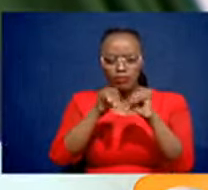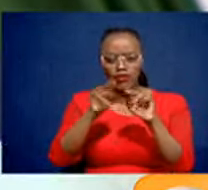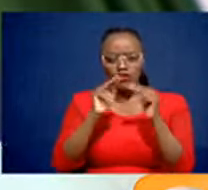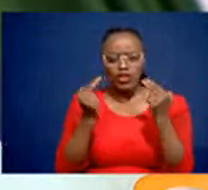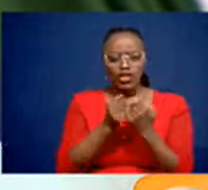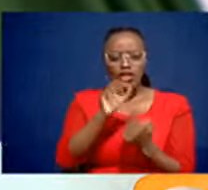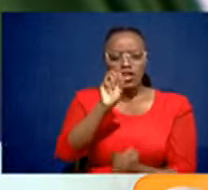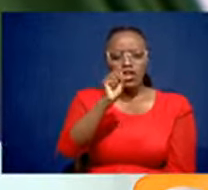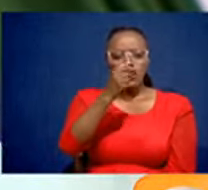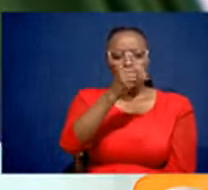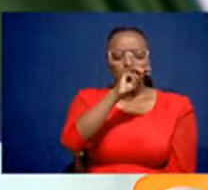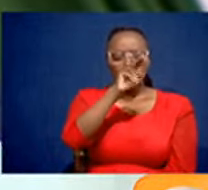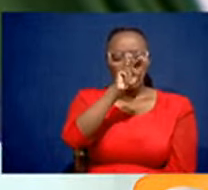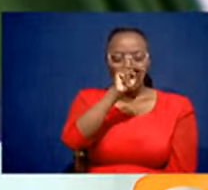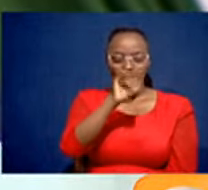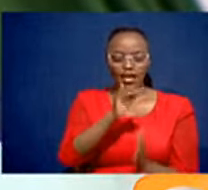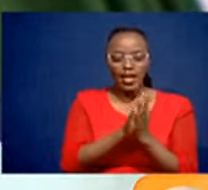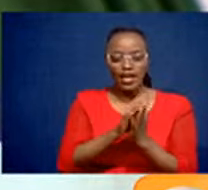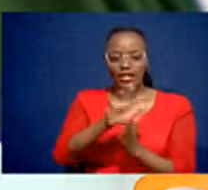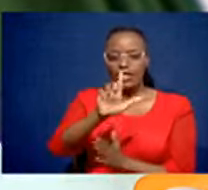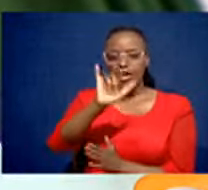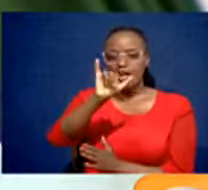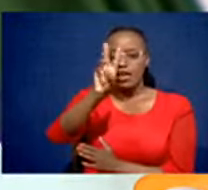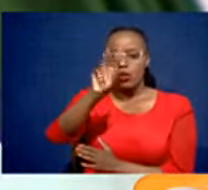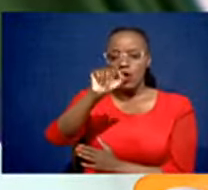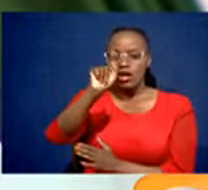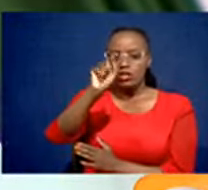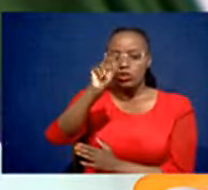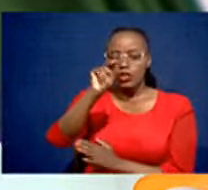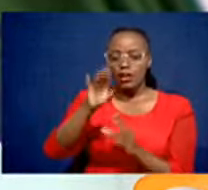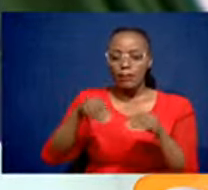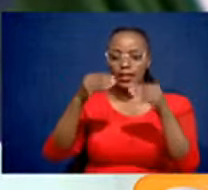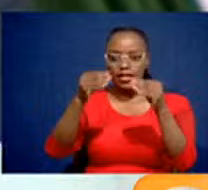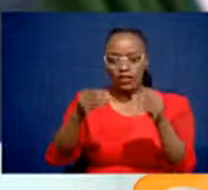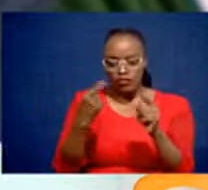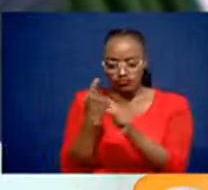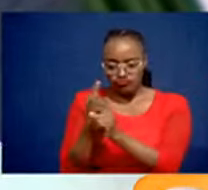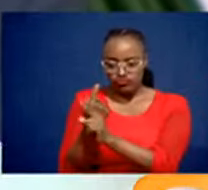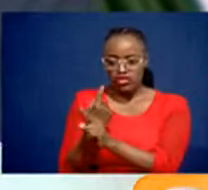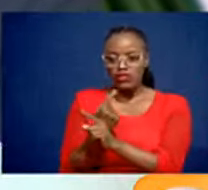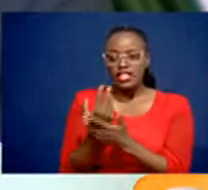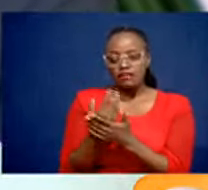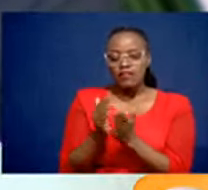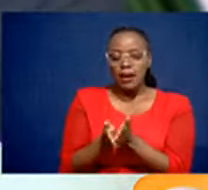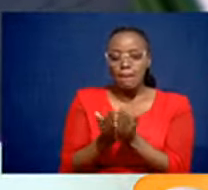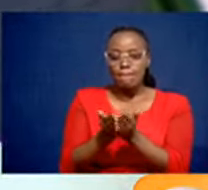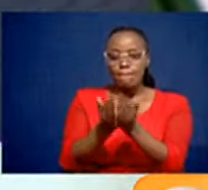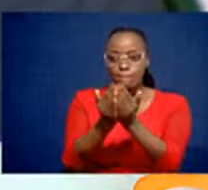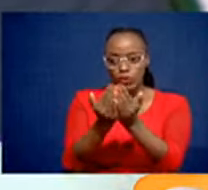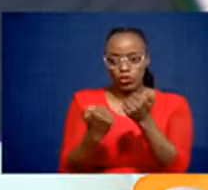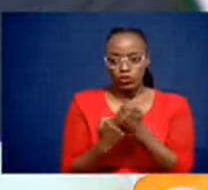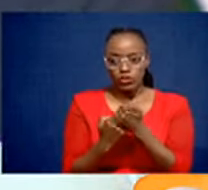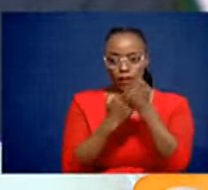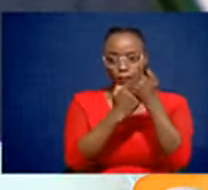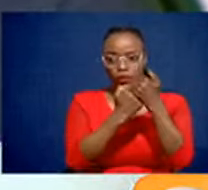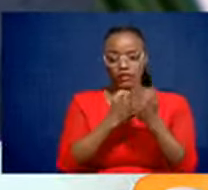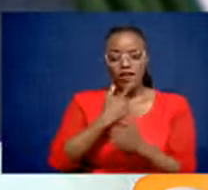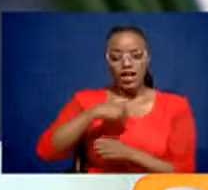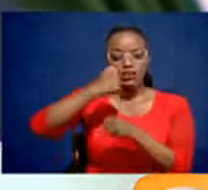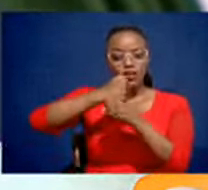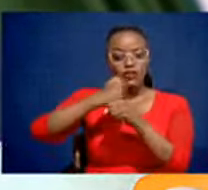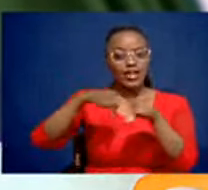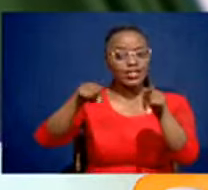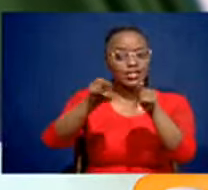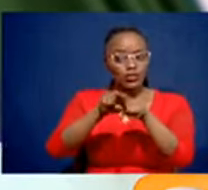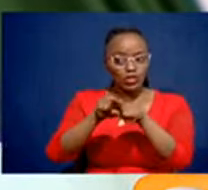Shimoni and Liwatoni, which have been equipped with commercial fishing boats. We have done the